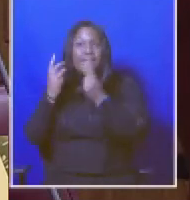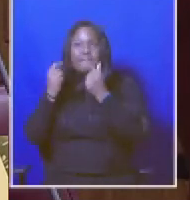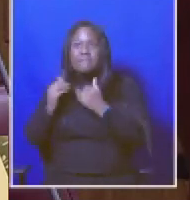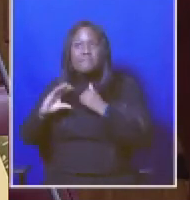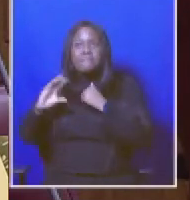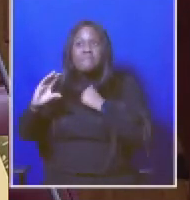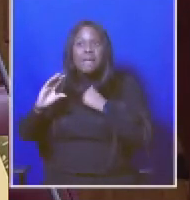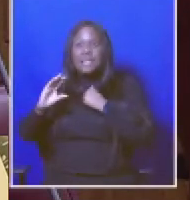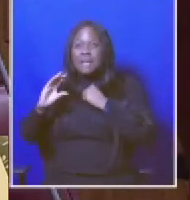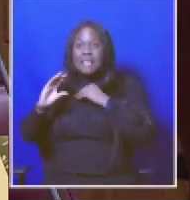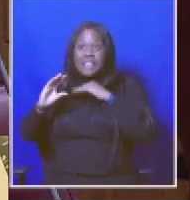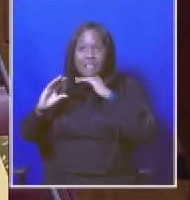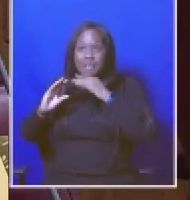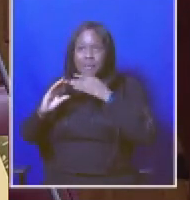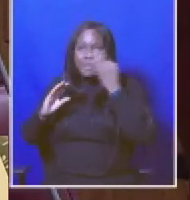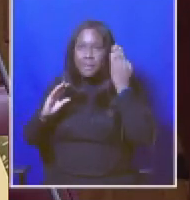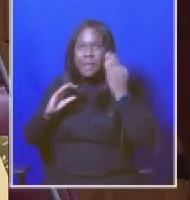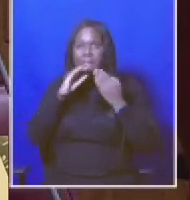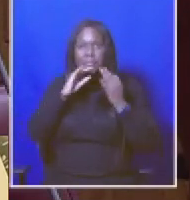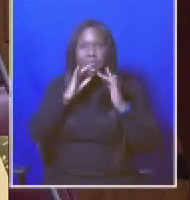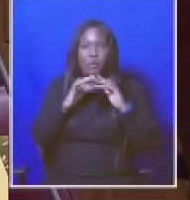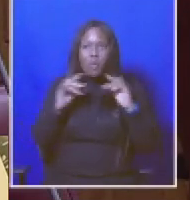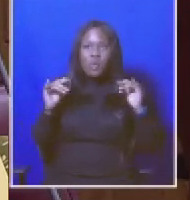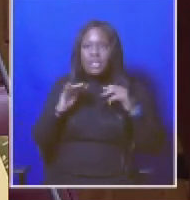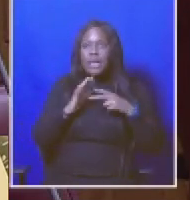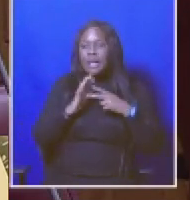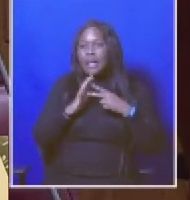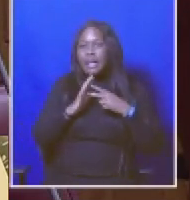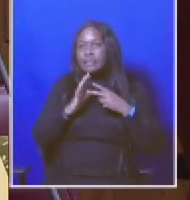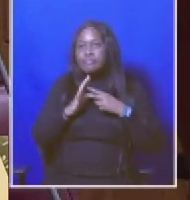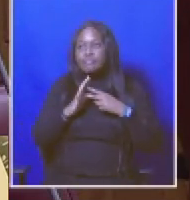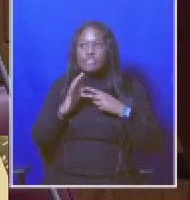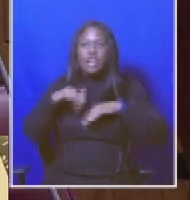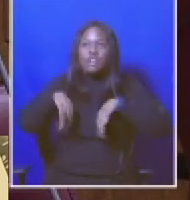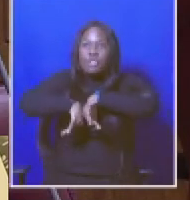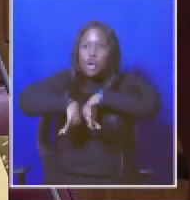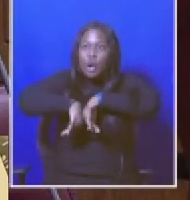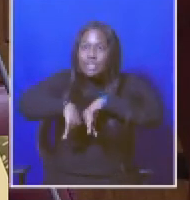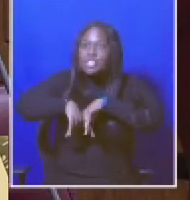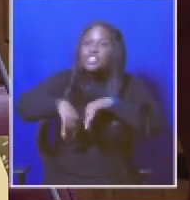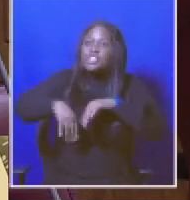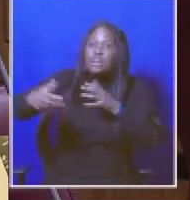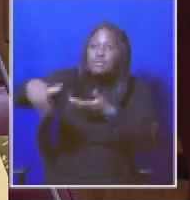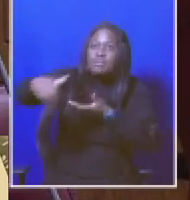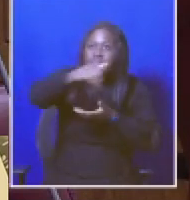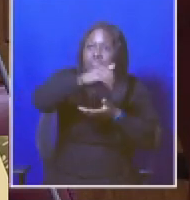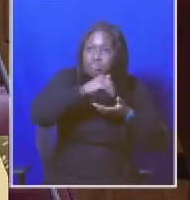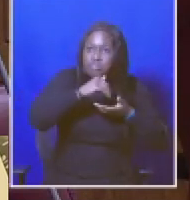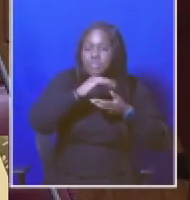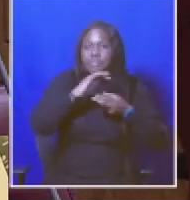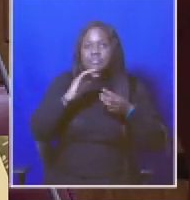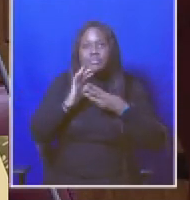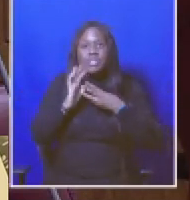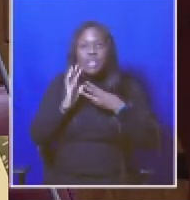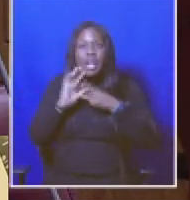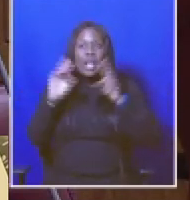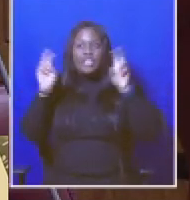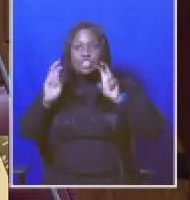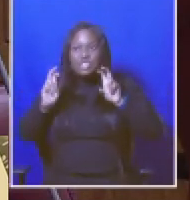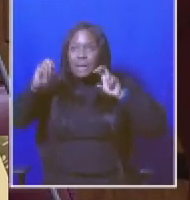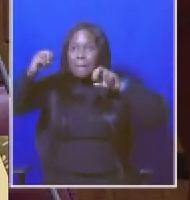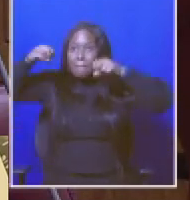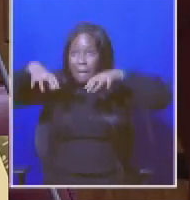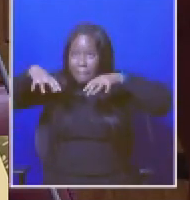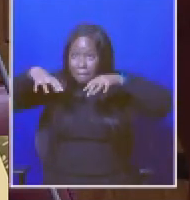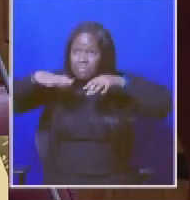ensure that basic services, such as the removal of garbage and water and sanitation, are provided to